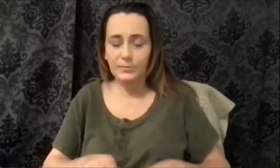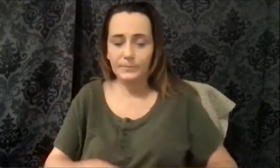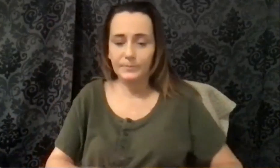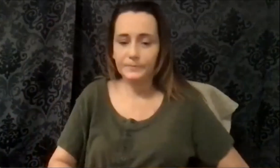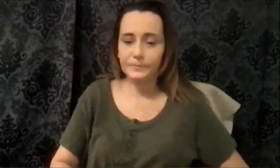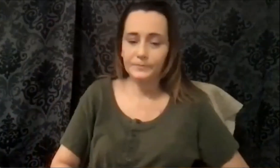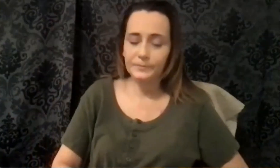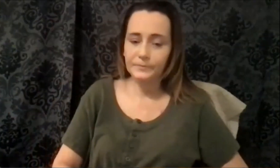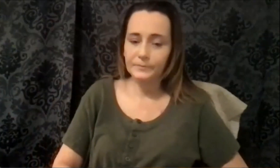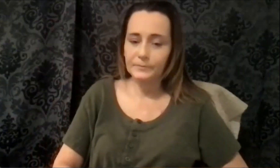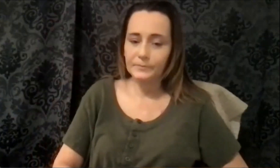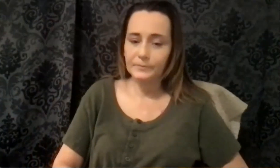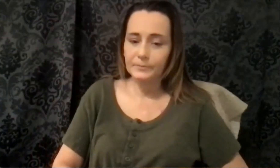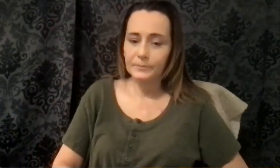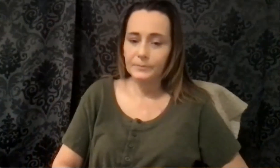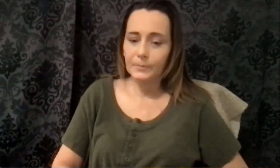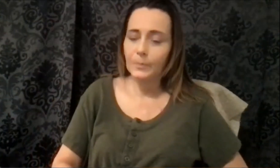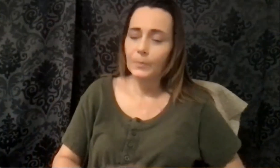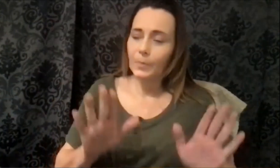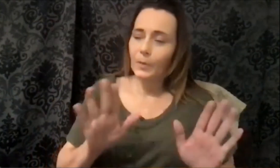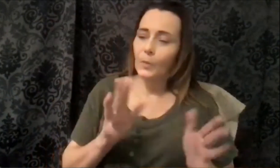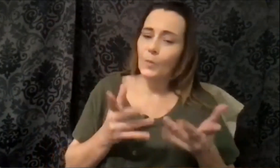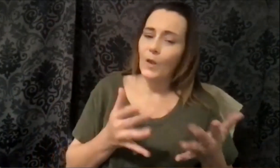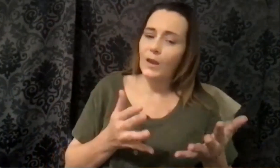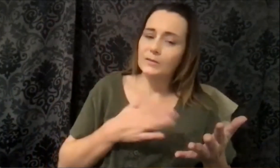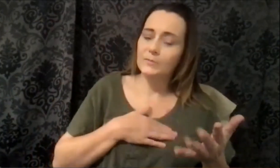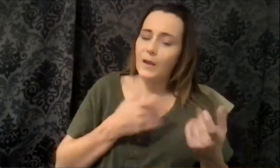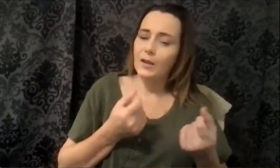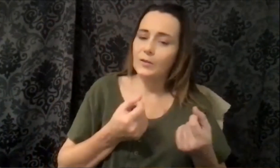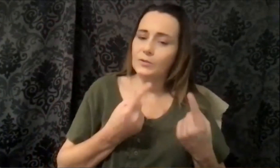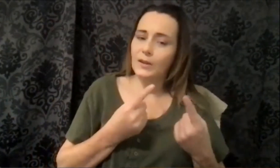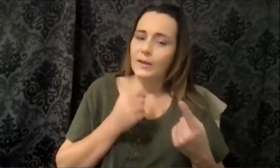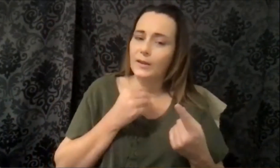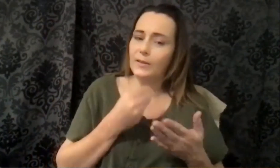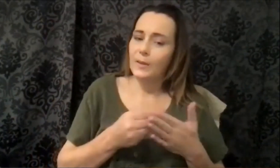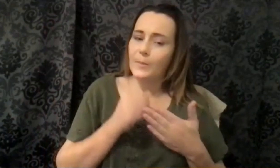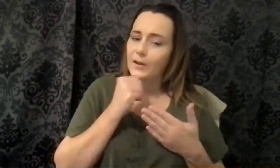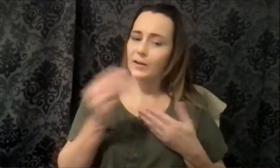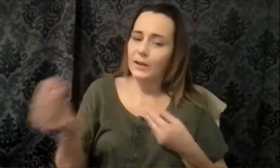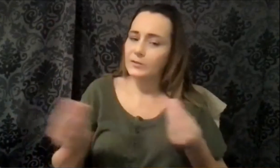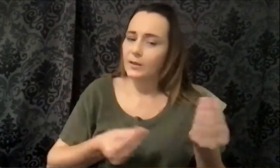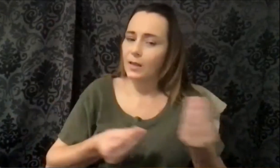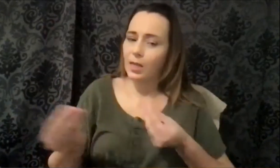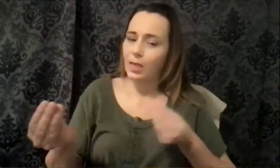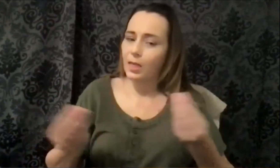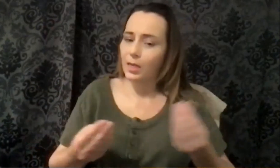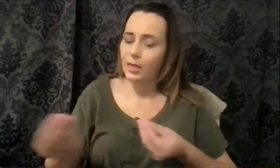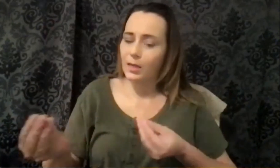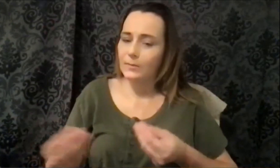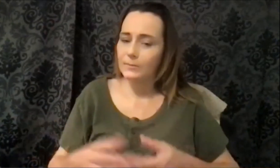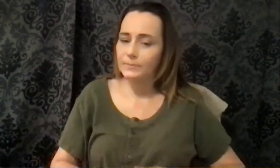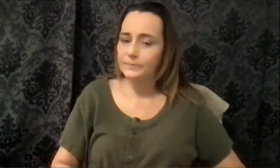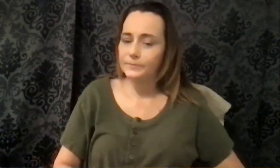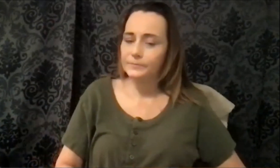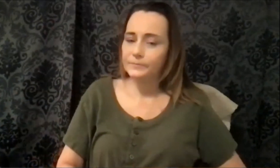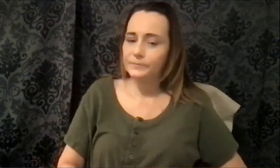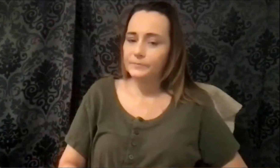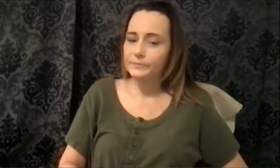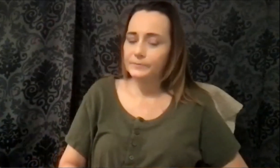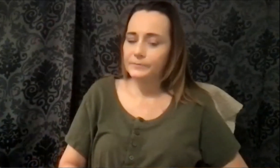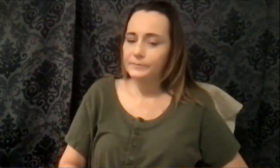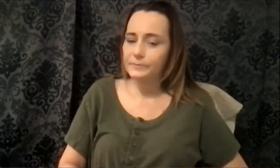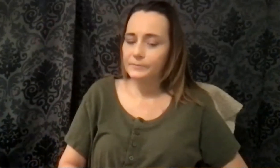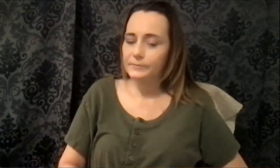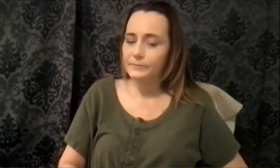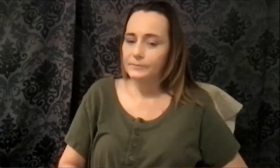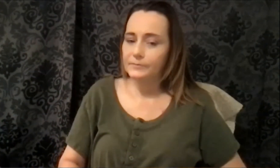flow between the US and Iran. No, it doesn't directly, but it's still, the money